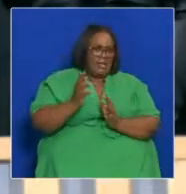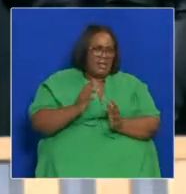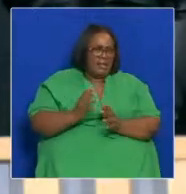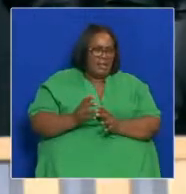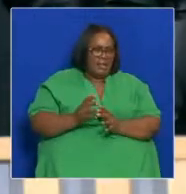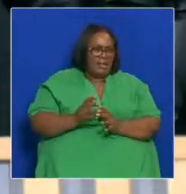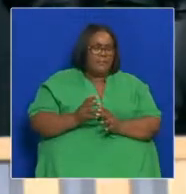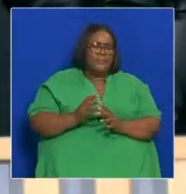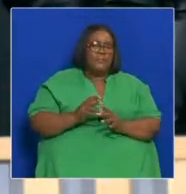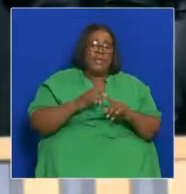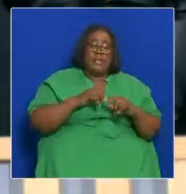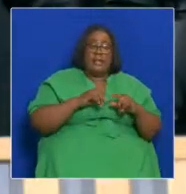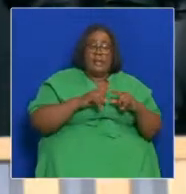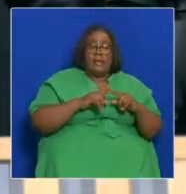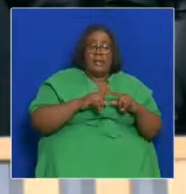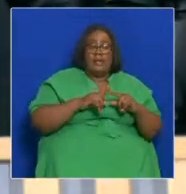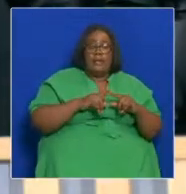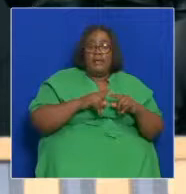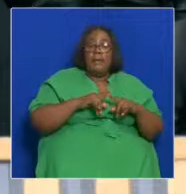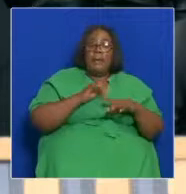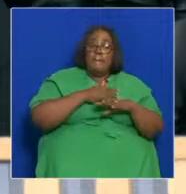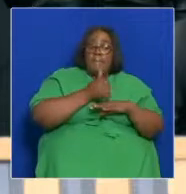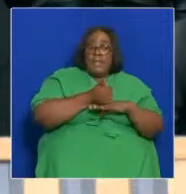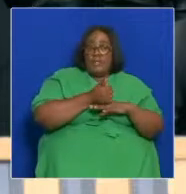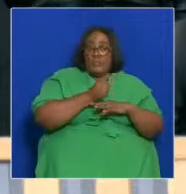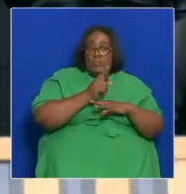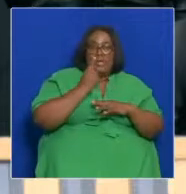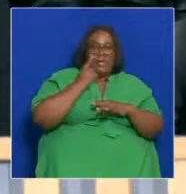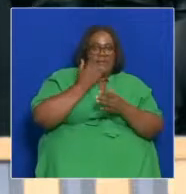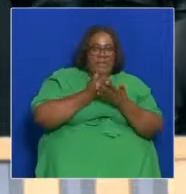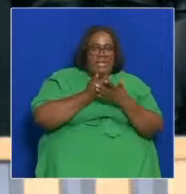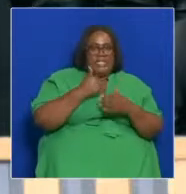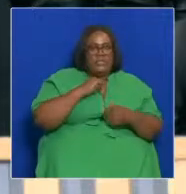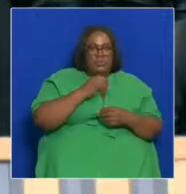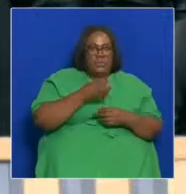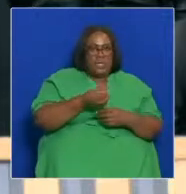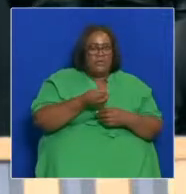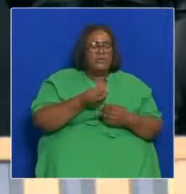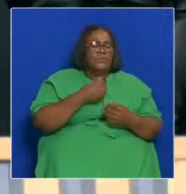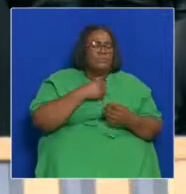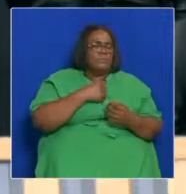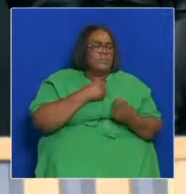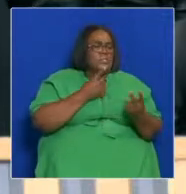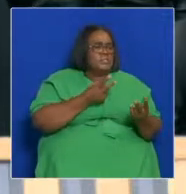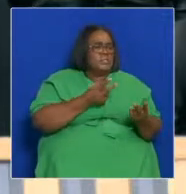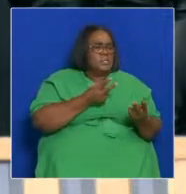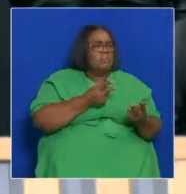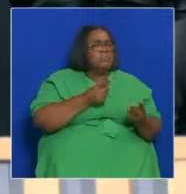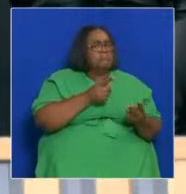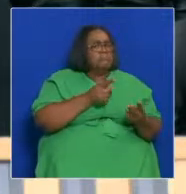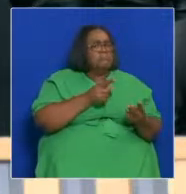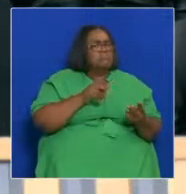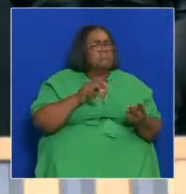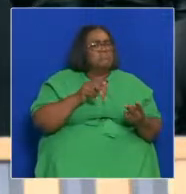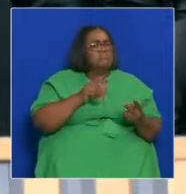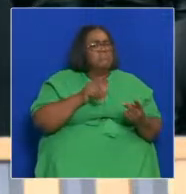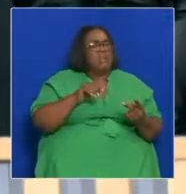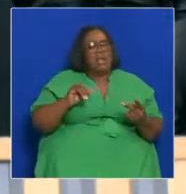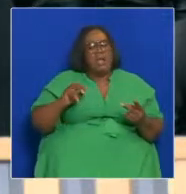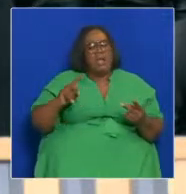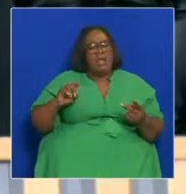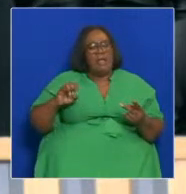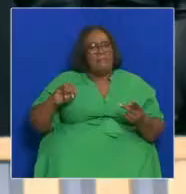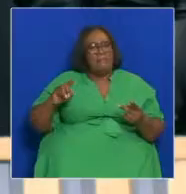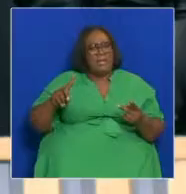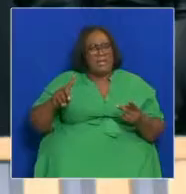On the face of it, it would seem to me that it may well have been a typical IPID matter to investigate,